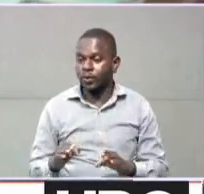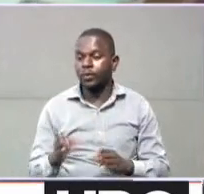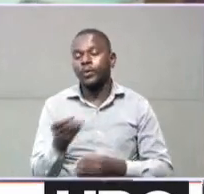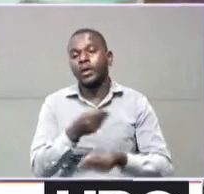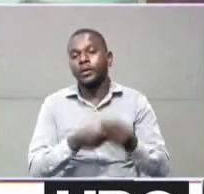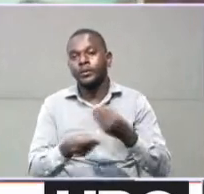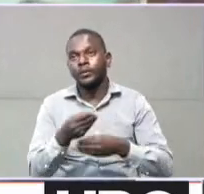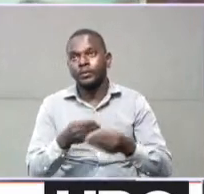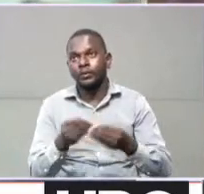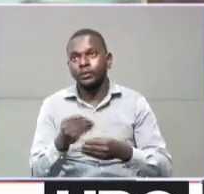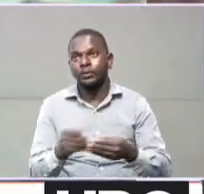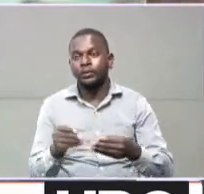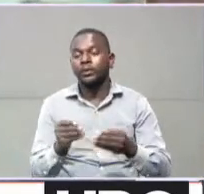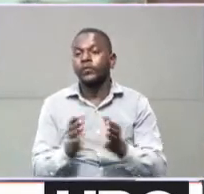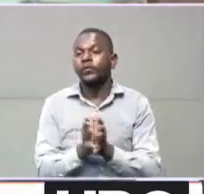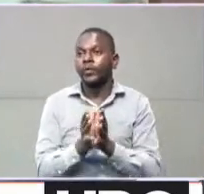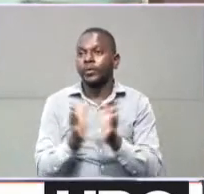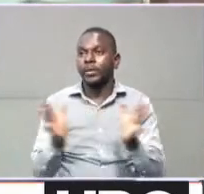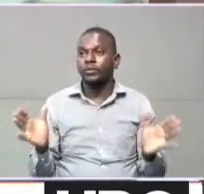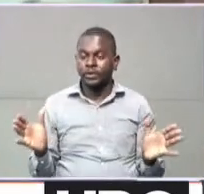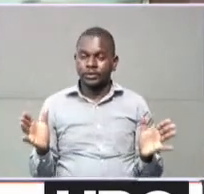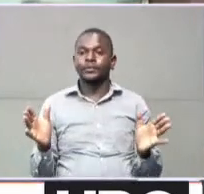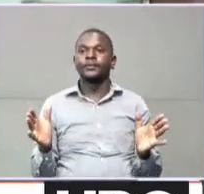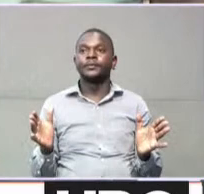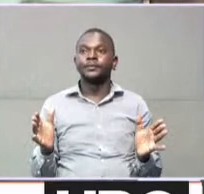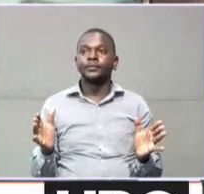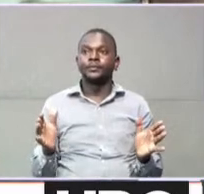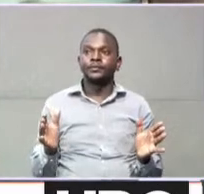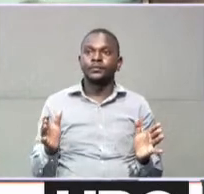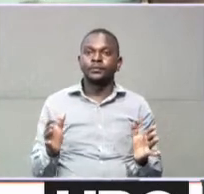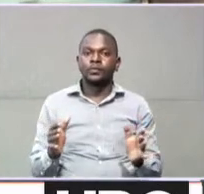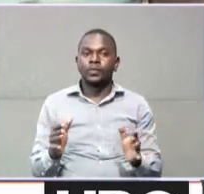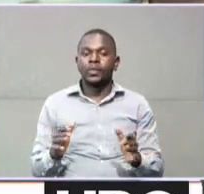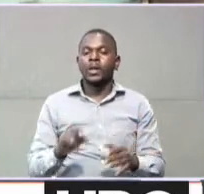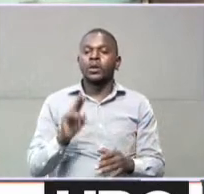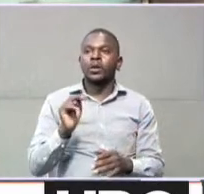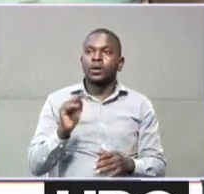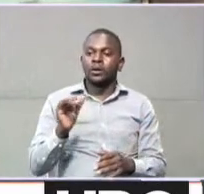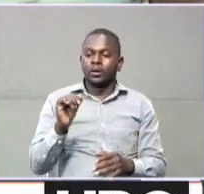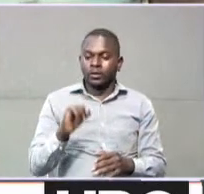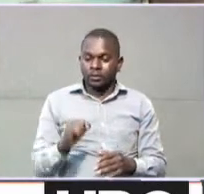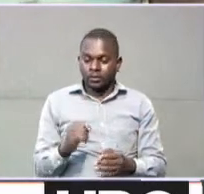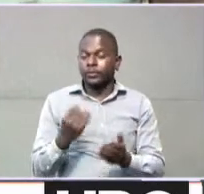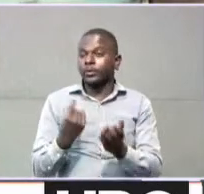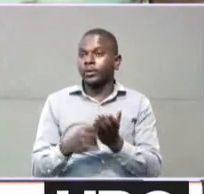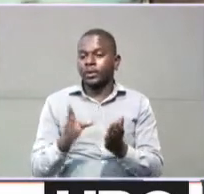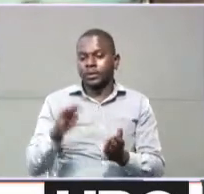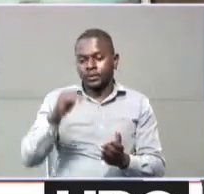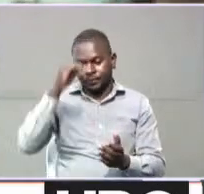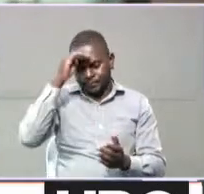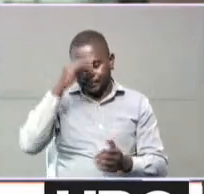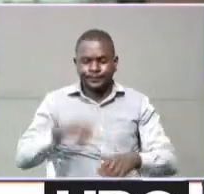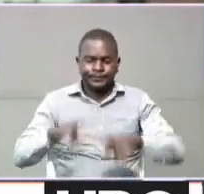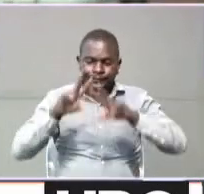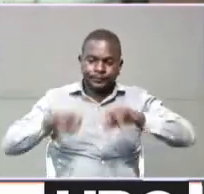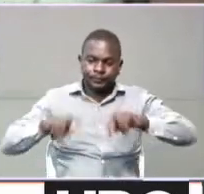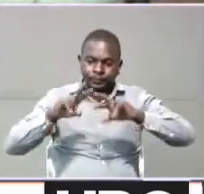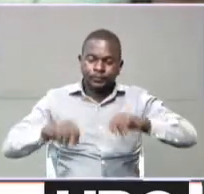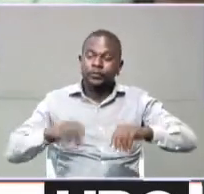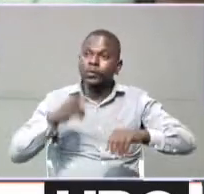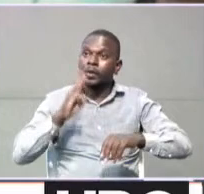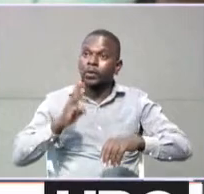sale for the public the bureau together with uganda police inspected rural fruit wine